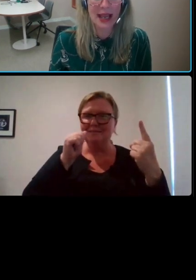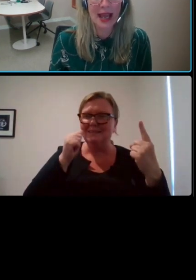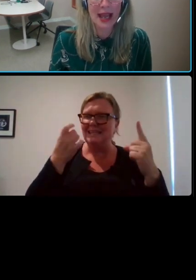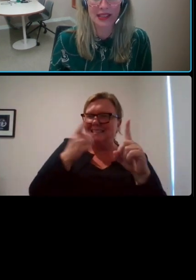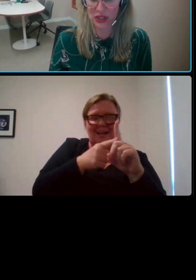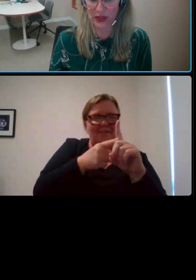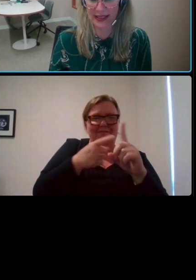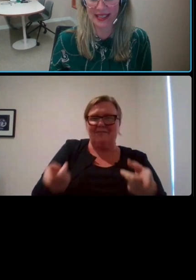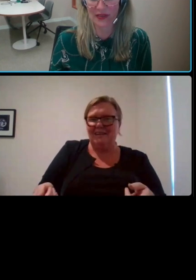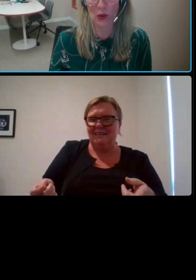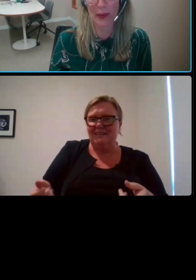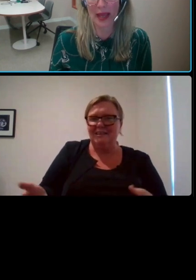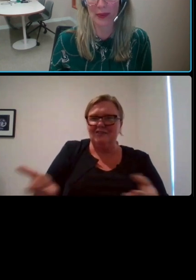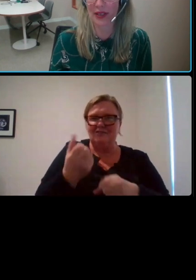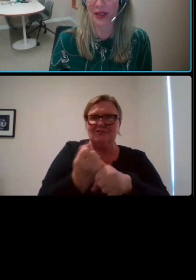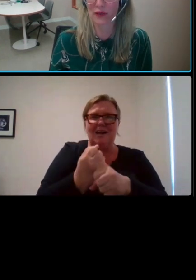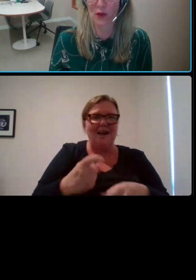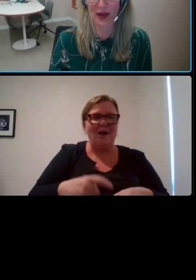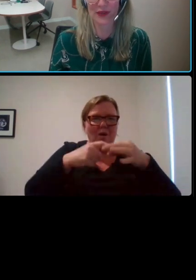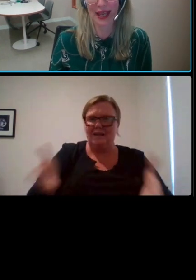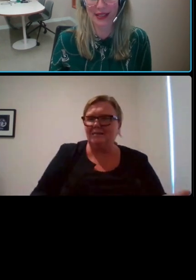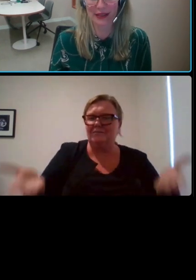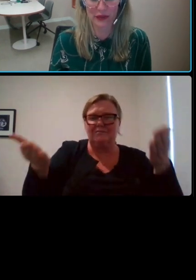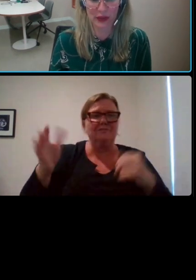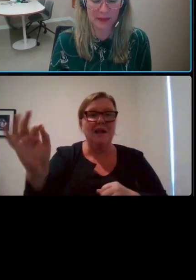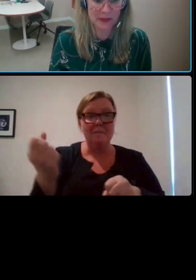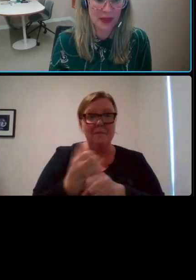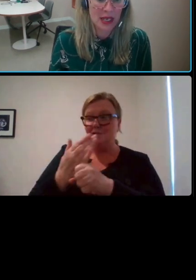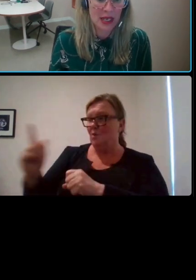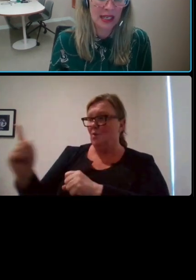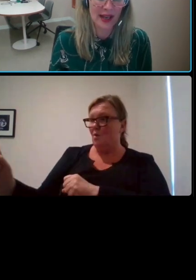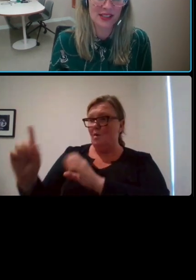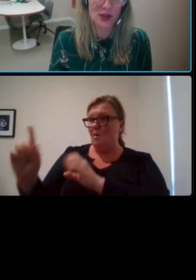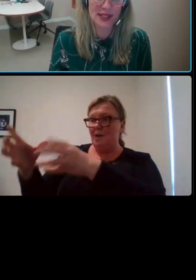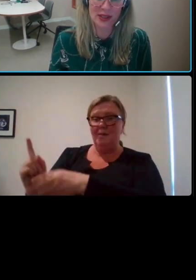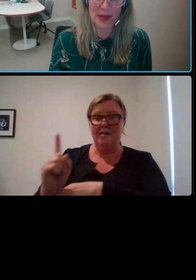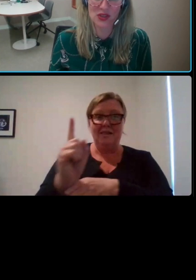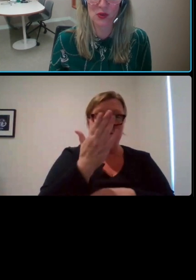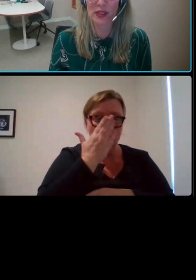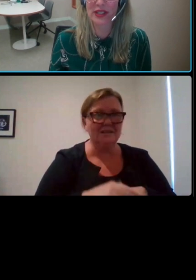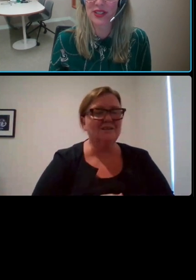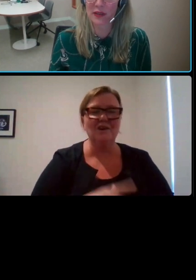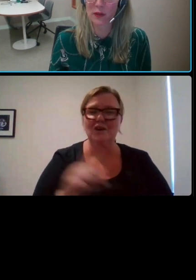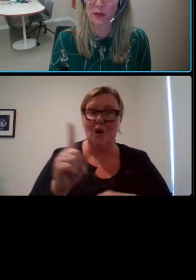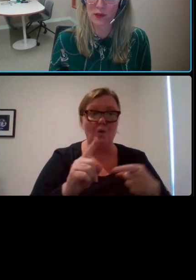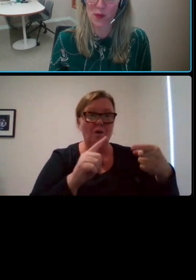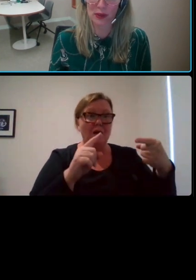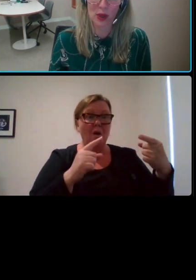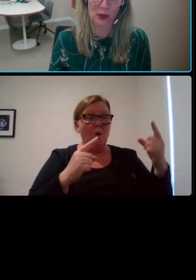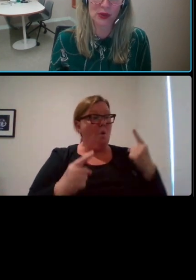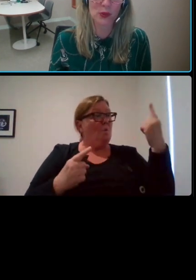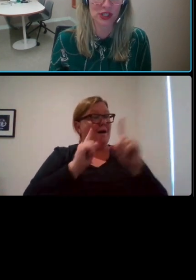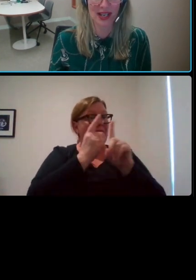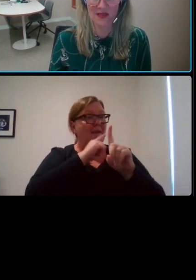services and ensuring the needs of older people are at the forefront of care delivery. In fact, no single measure or legislative